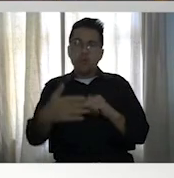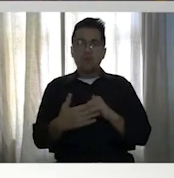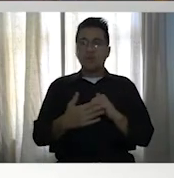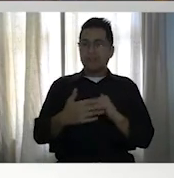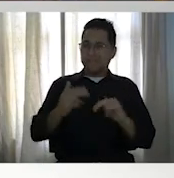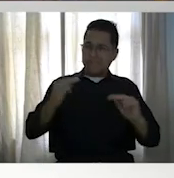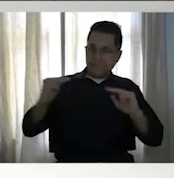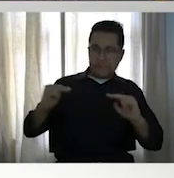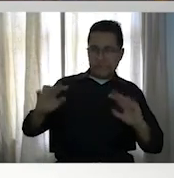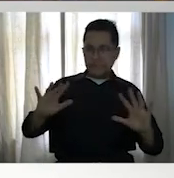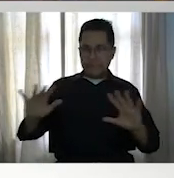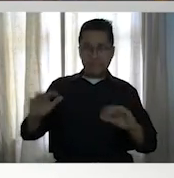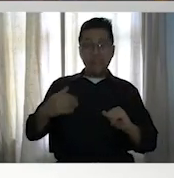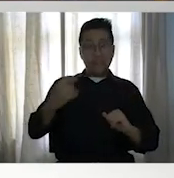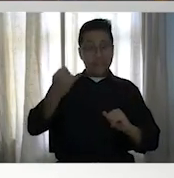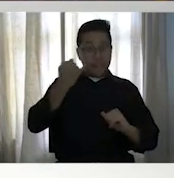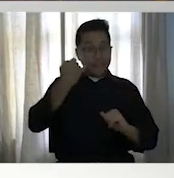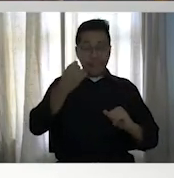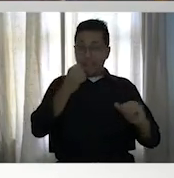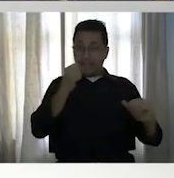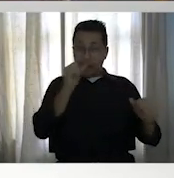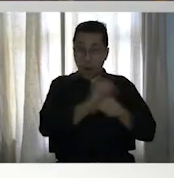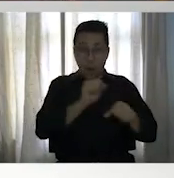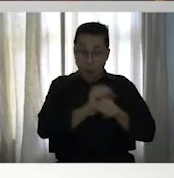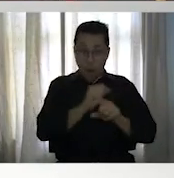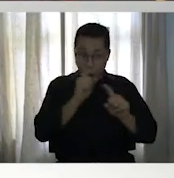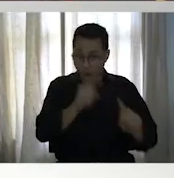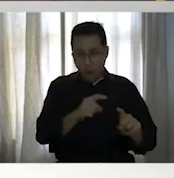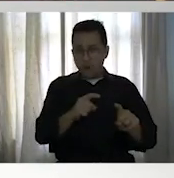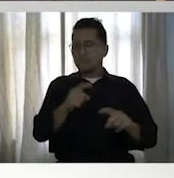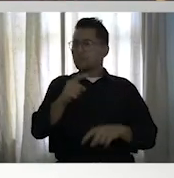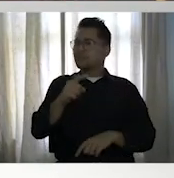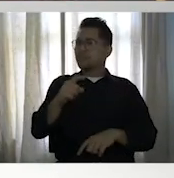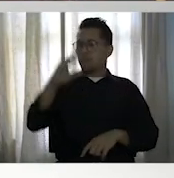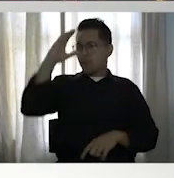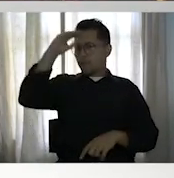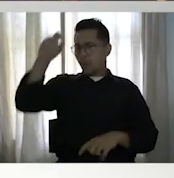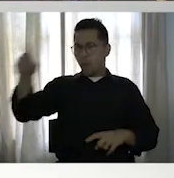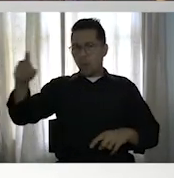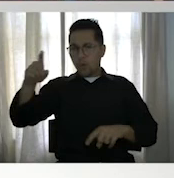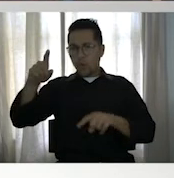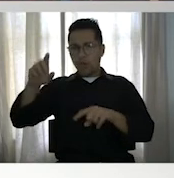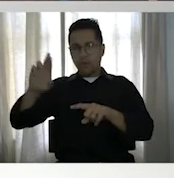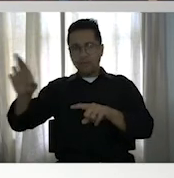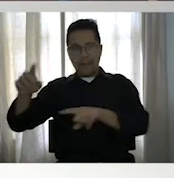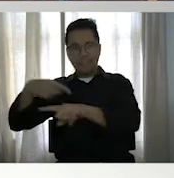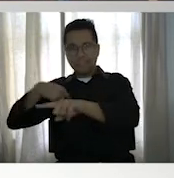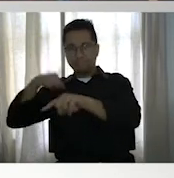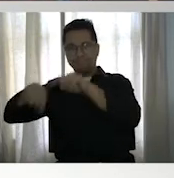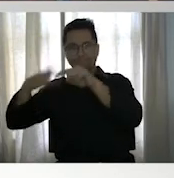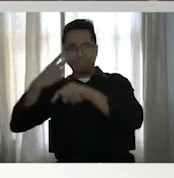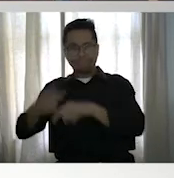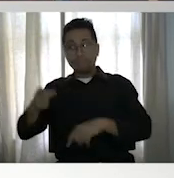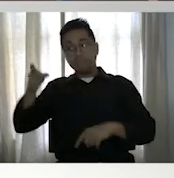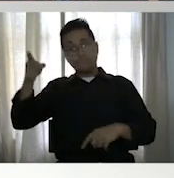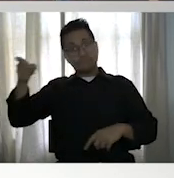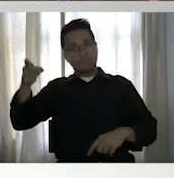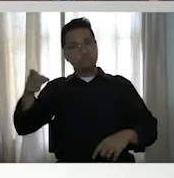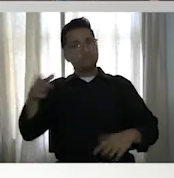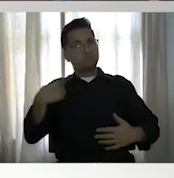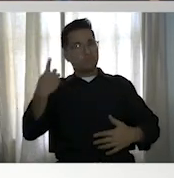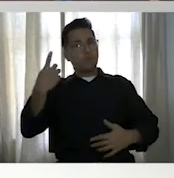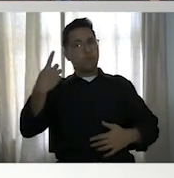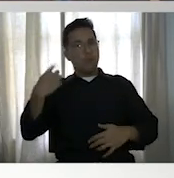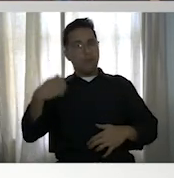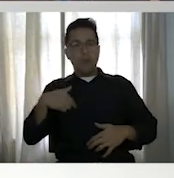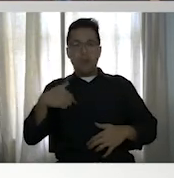and then when it wasn't working, the boy that you cannot see on the right, he was the one who was really